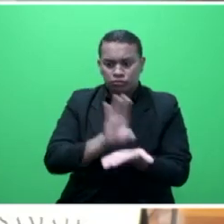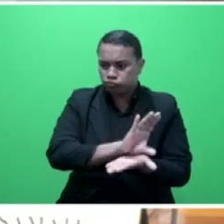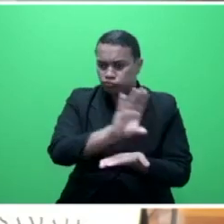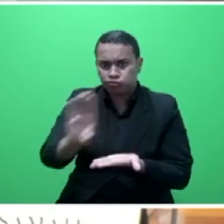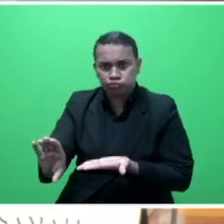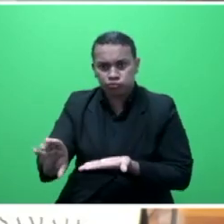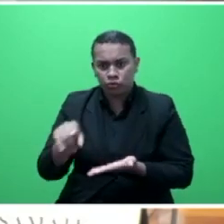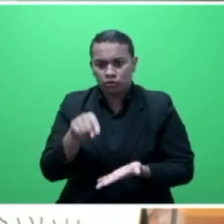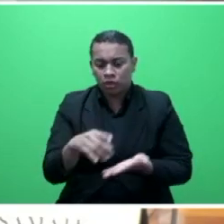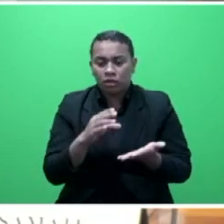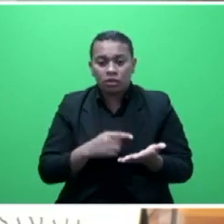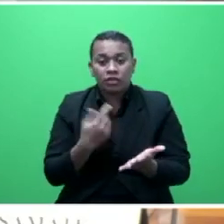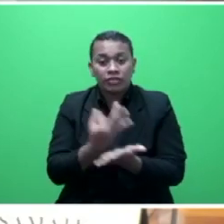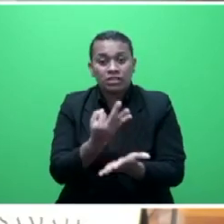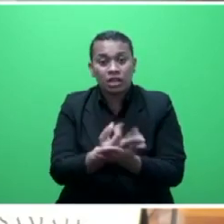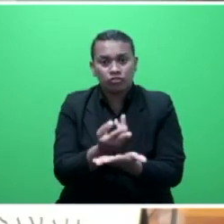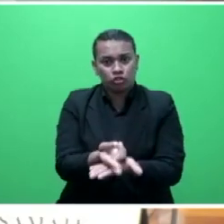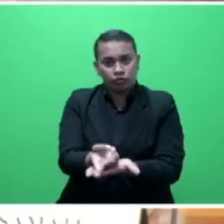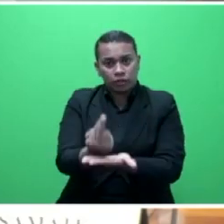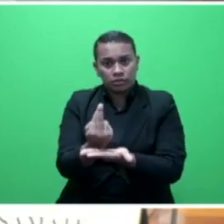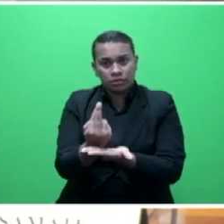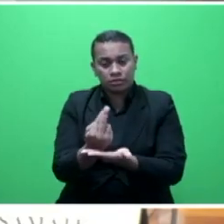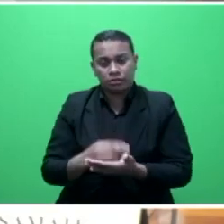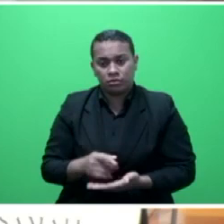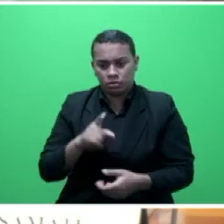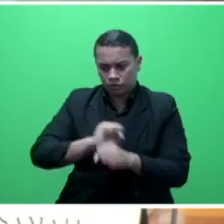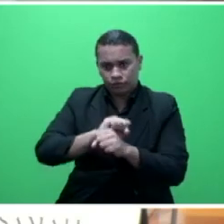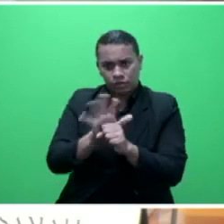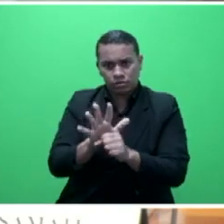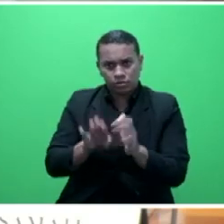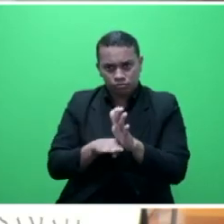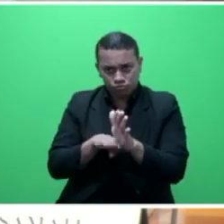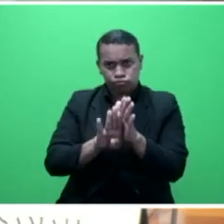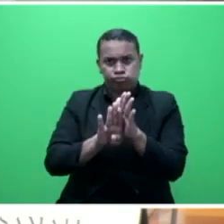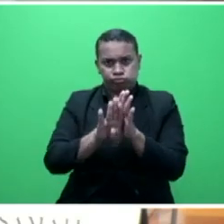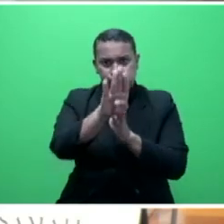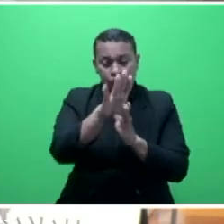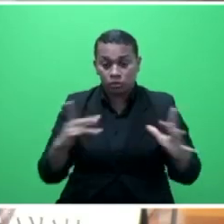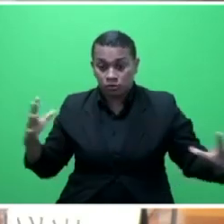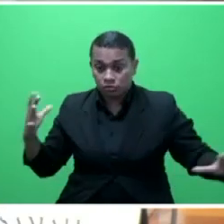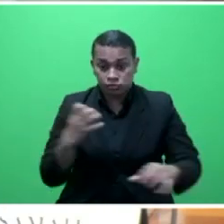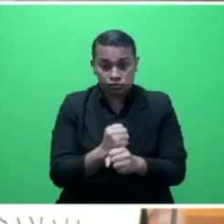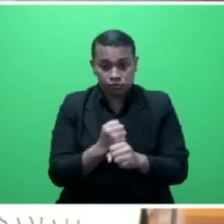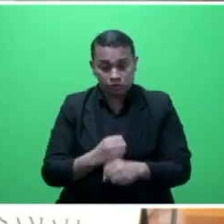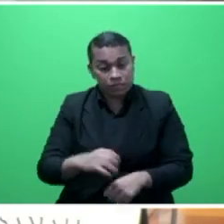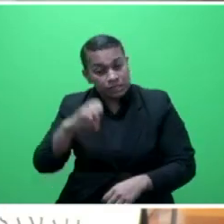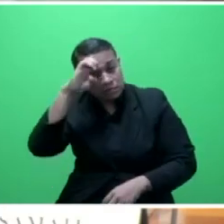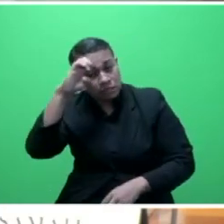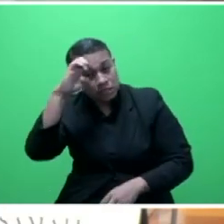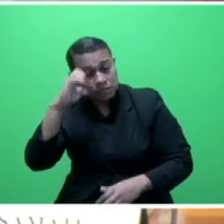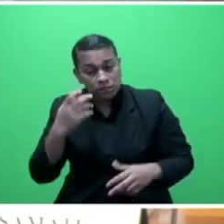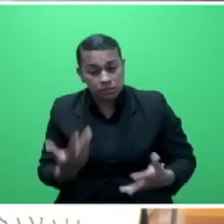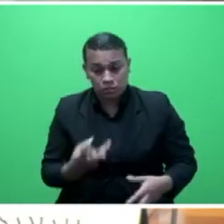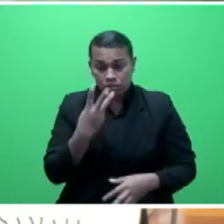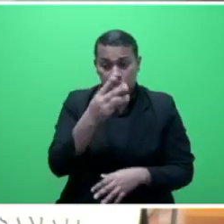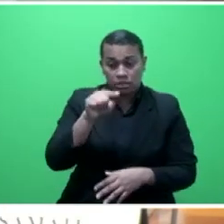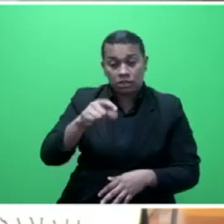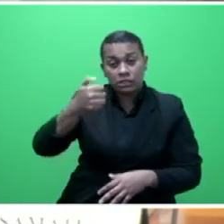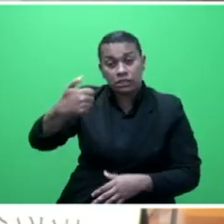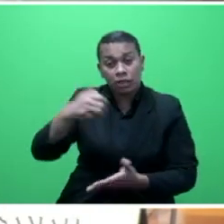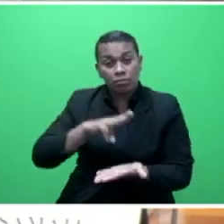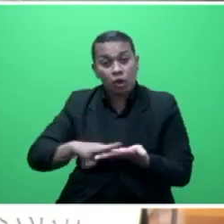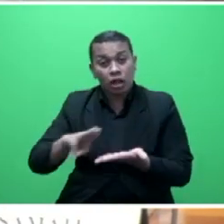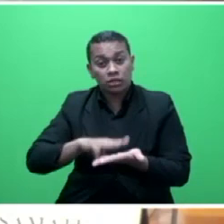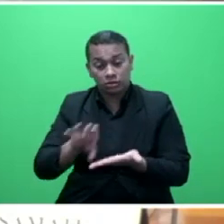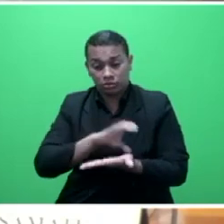from COVID-19's economic impact. In total, we're projecting a $3.67 billion government spend through the next financial